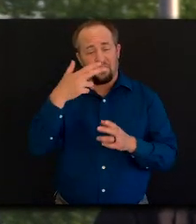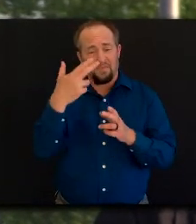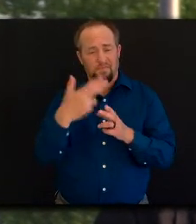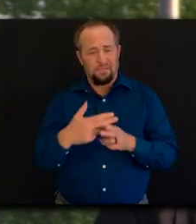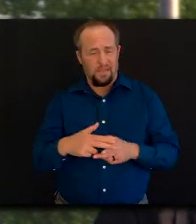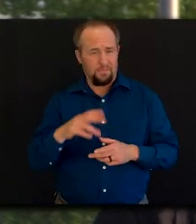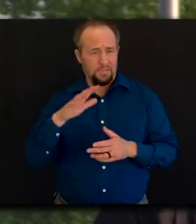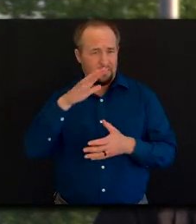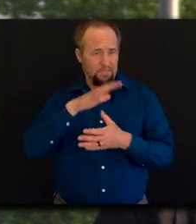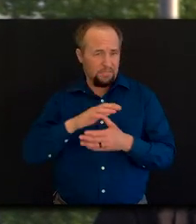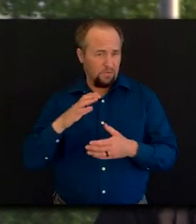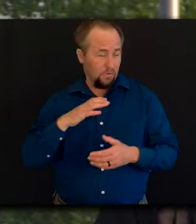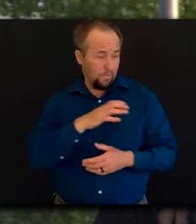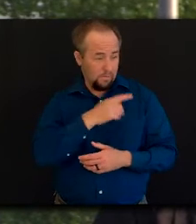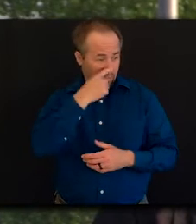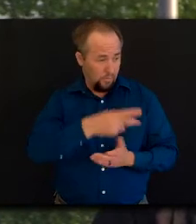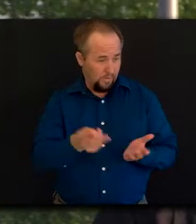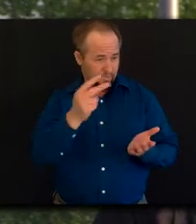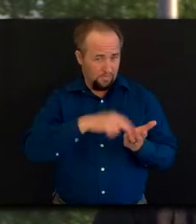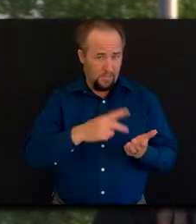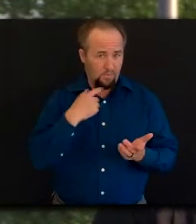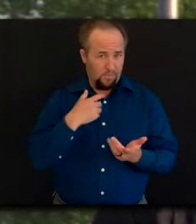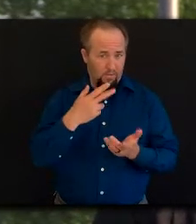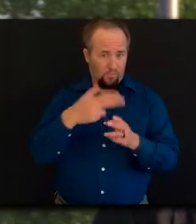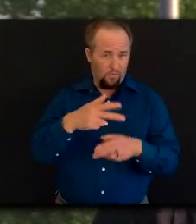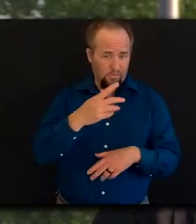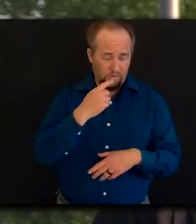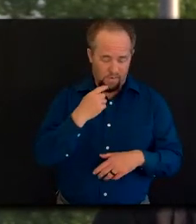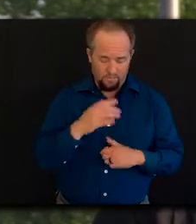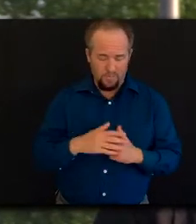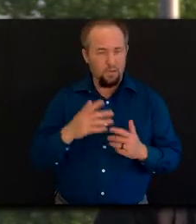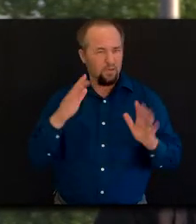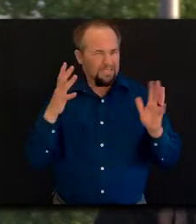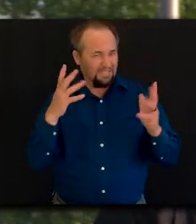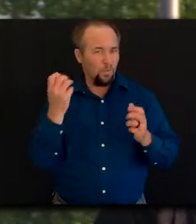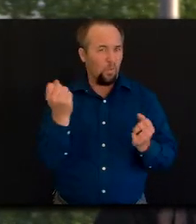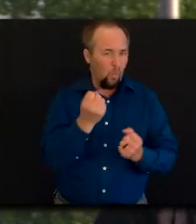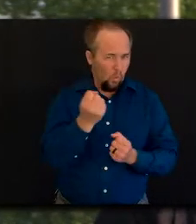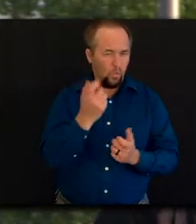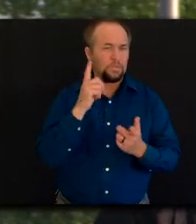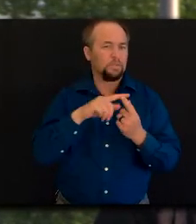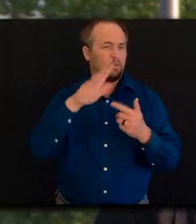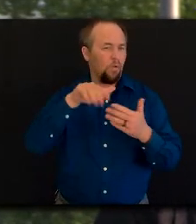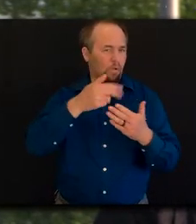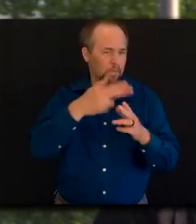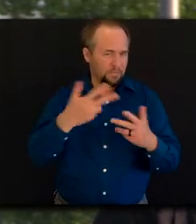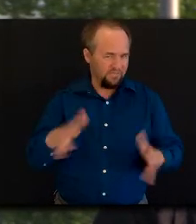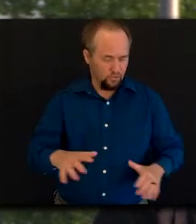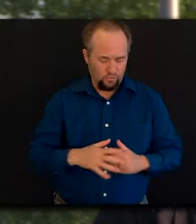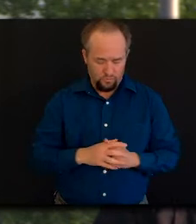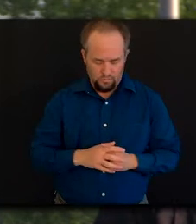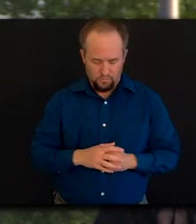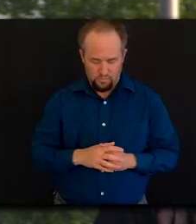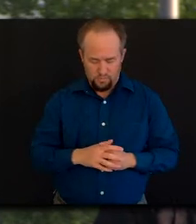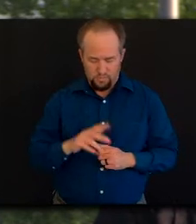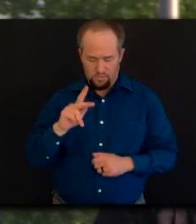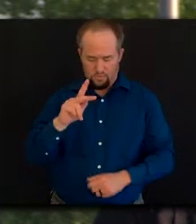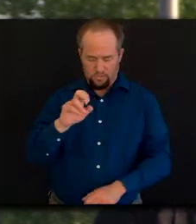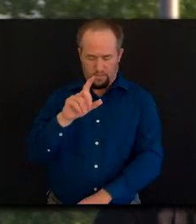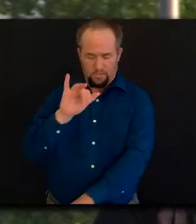senior committee whom I ask to stand for recognition. Please hold your applause until I have read all the names. Kelsey